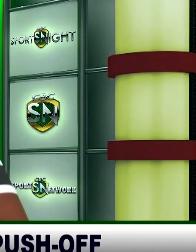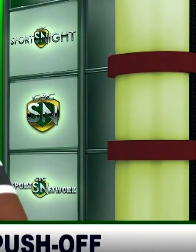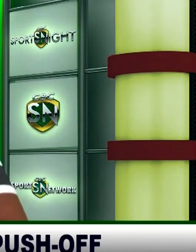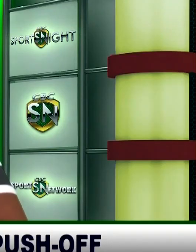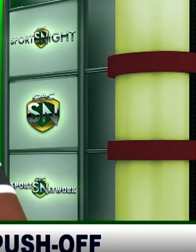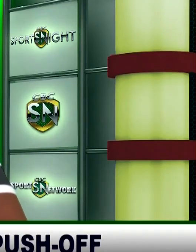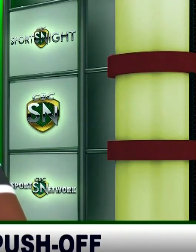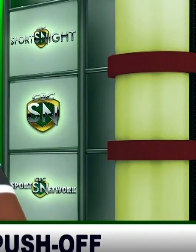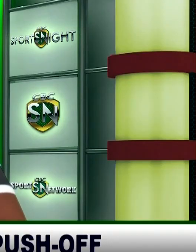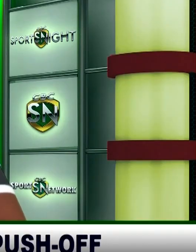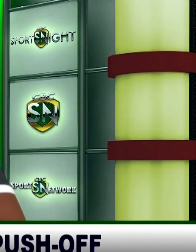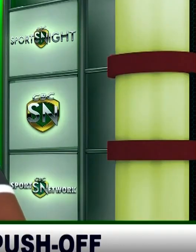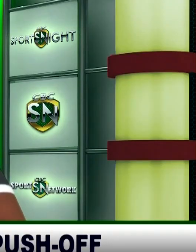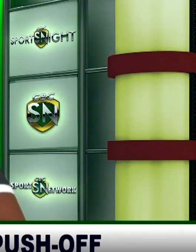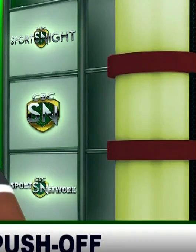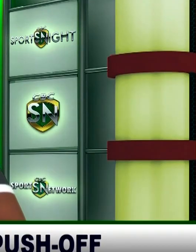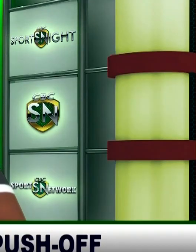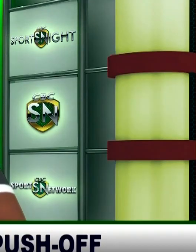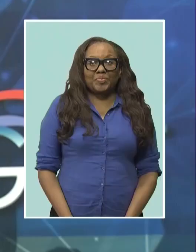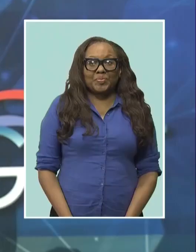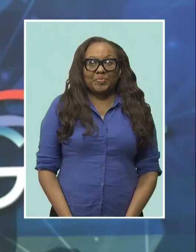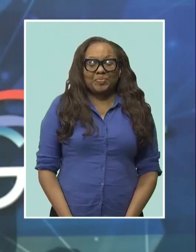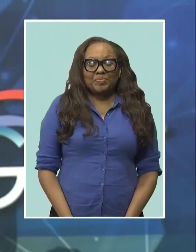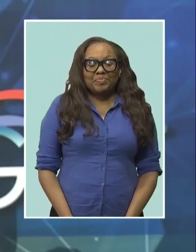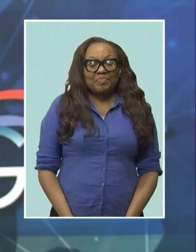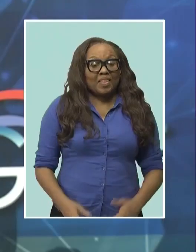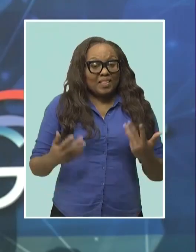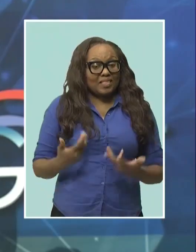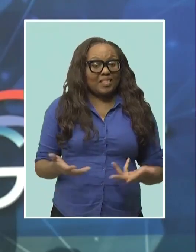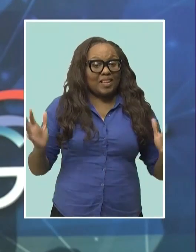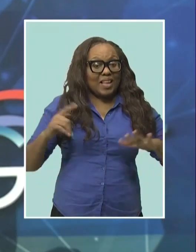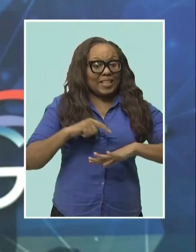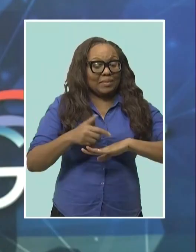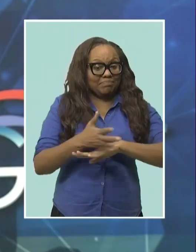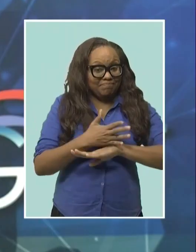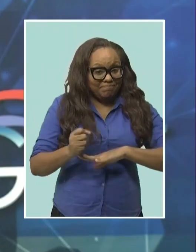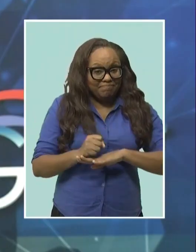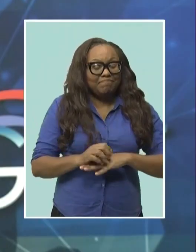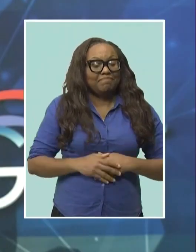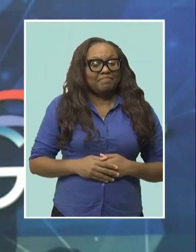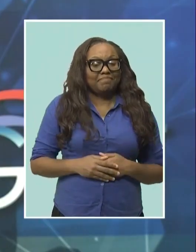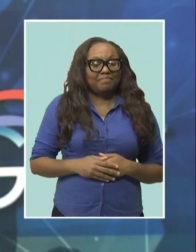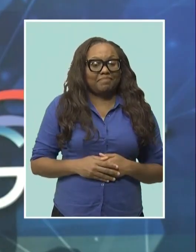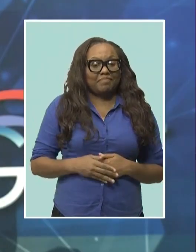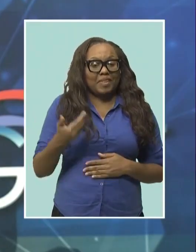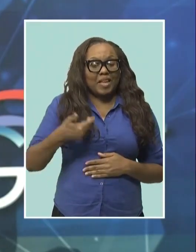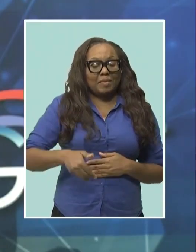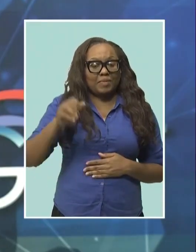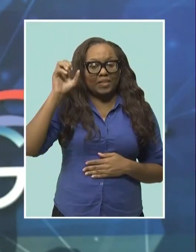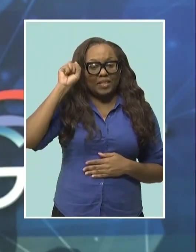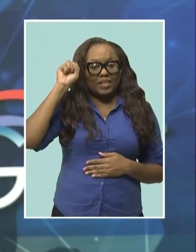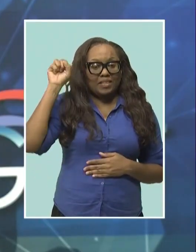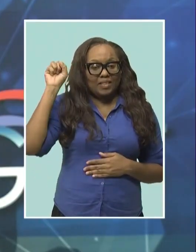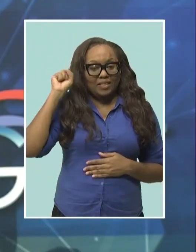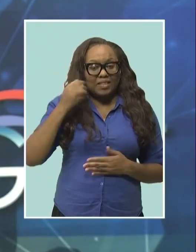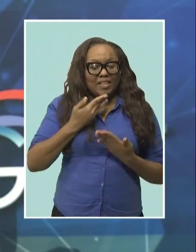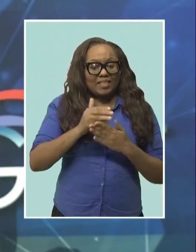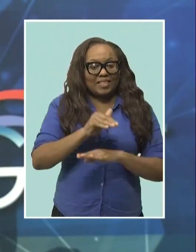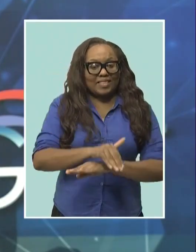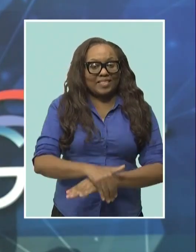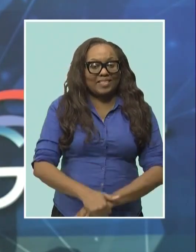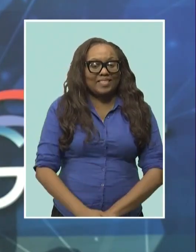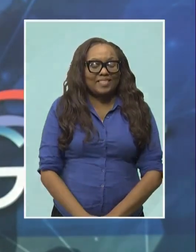The tournament continues on Sunday. And that's our time for this edition of CBC Newsnight. I'm Shane Seeley. Good night.